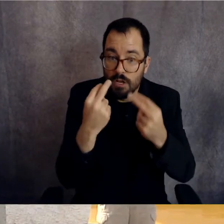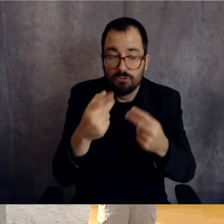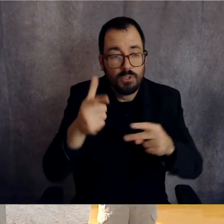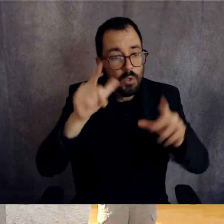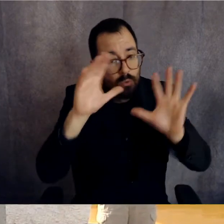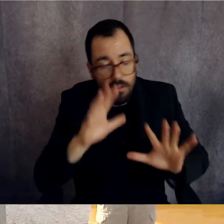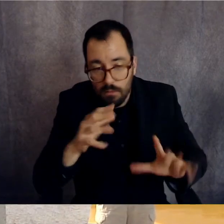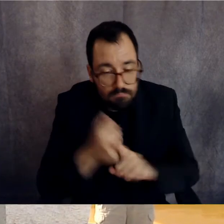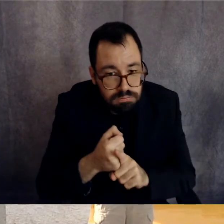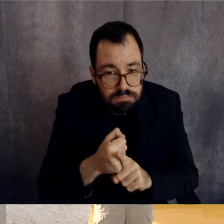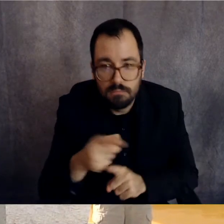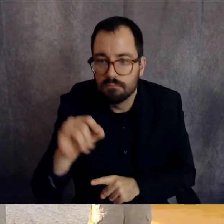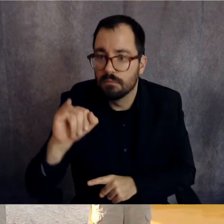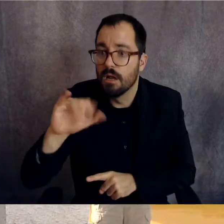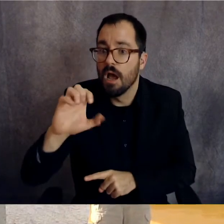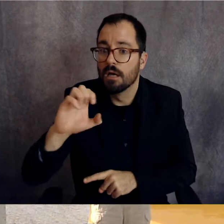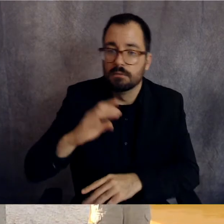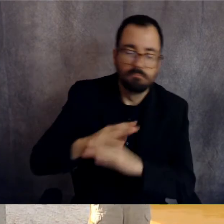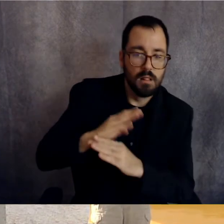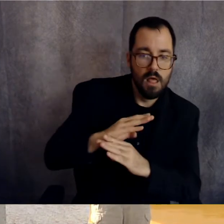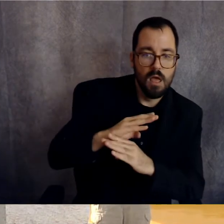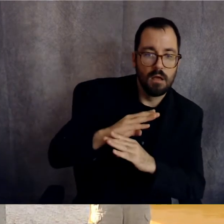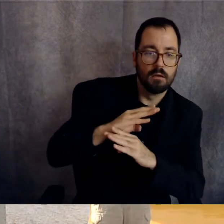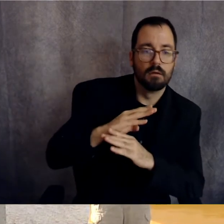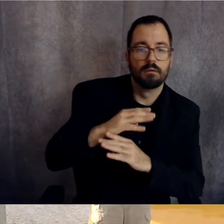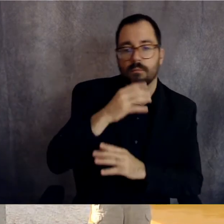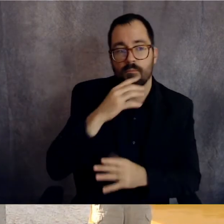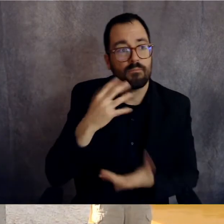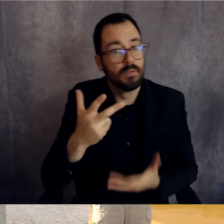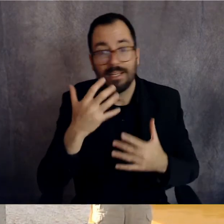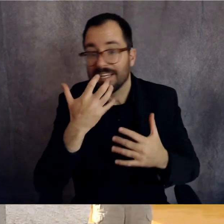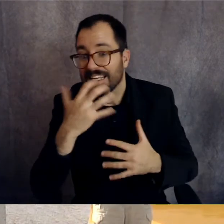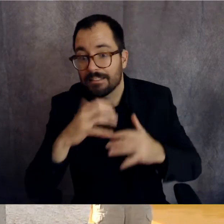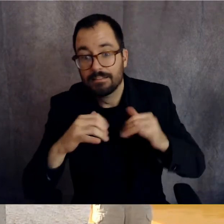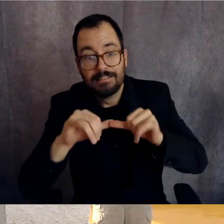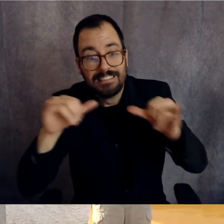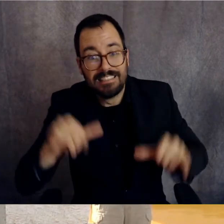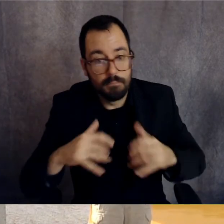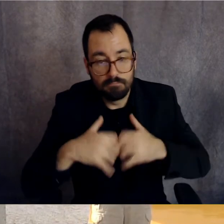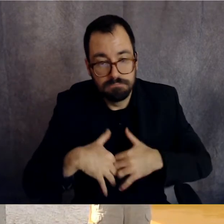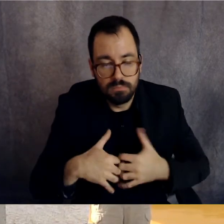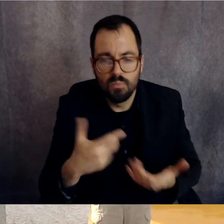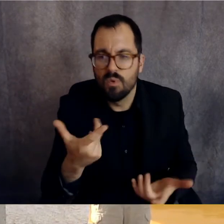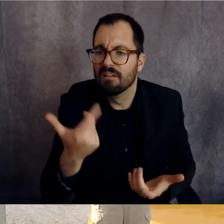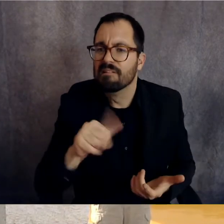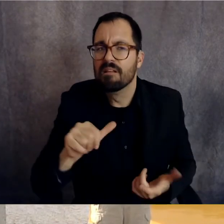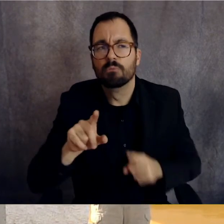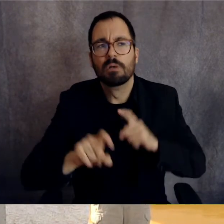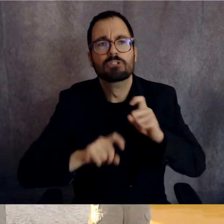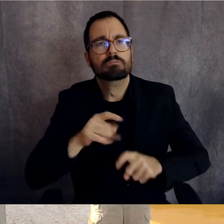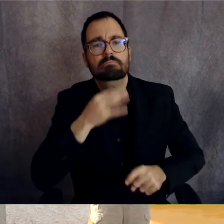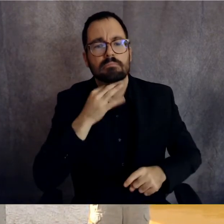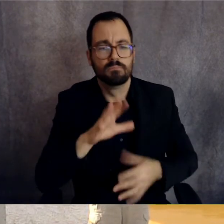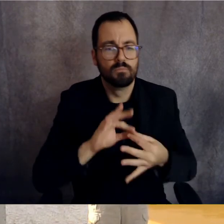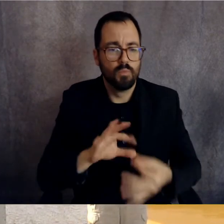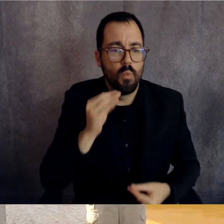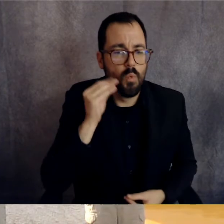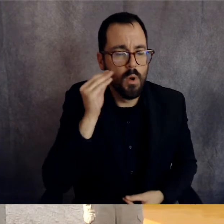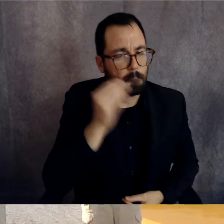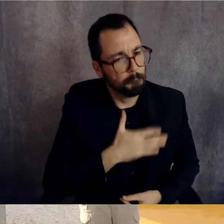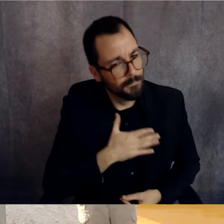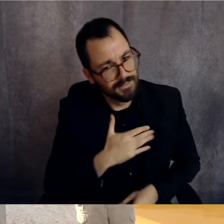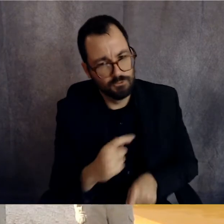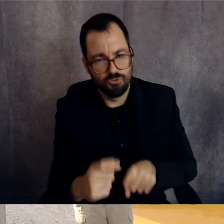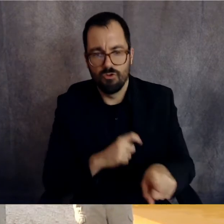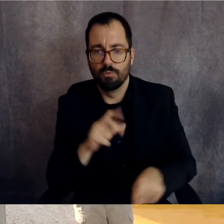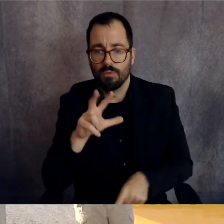have ice blocks or your heating system has gone down or you just have general questions about your home, please call 311 and you